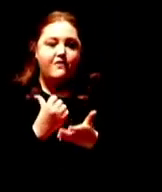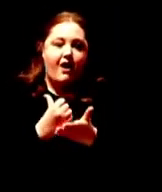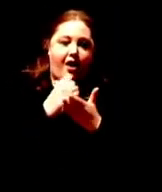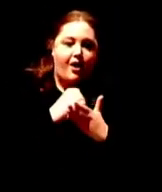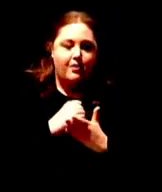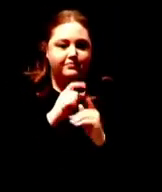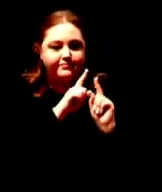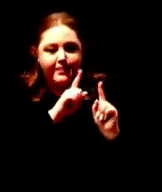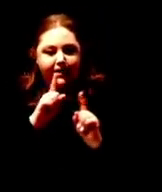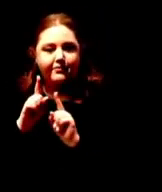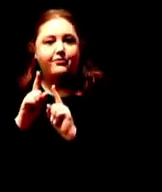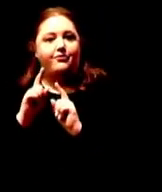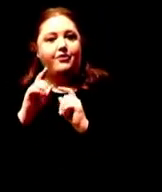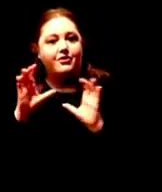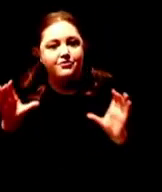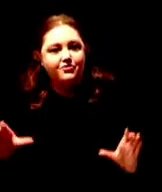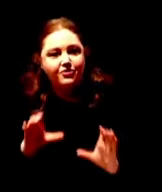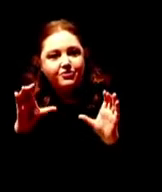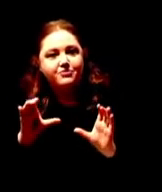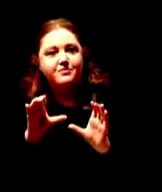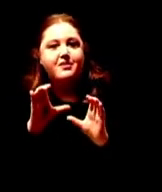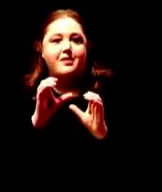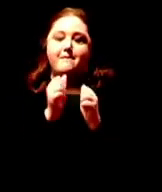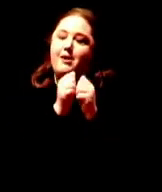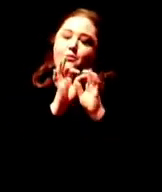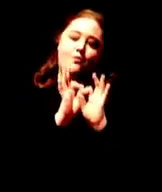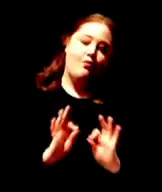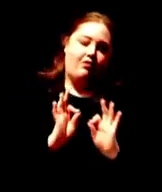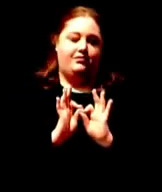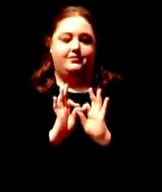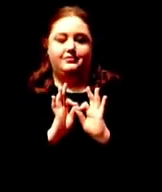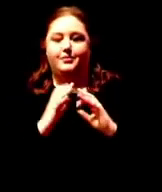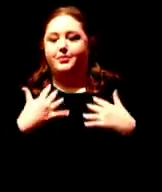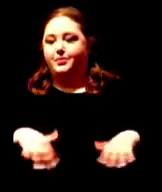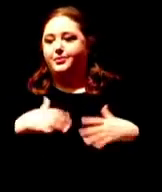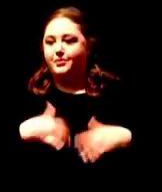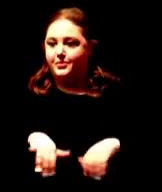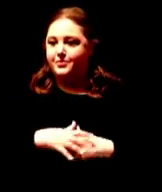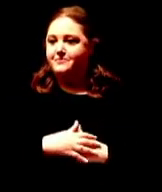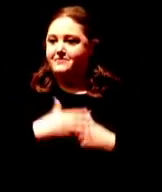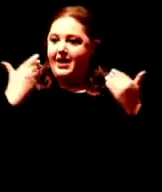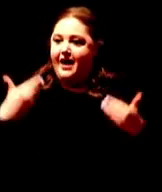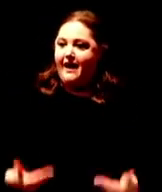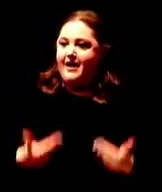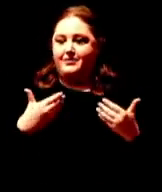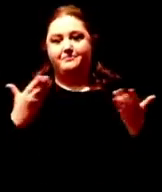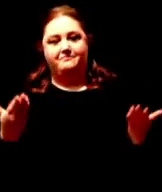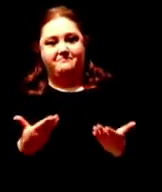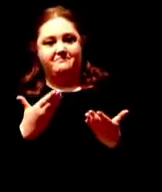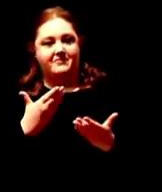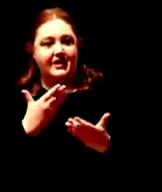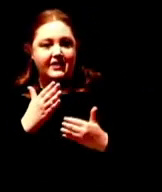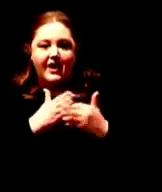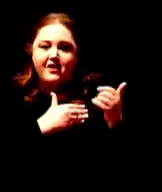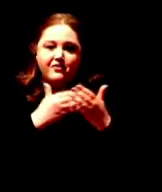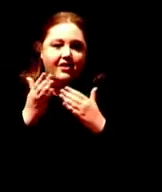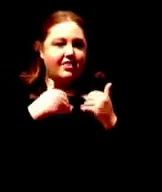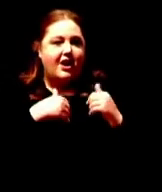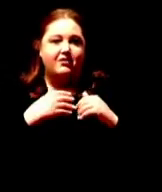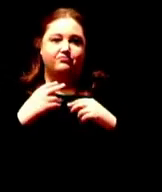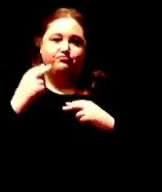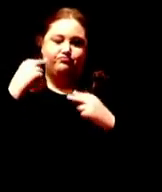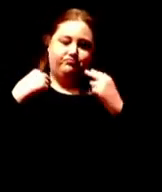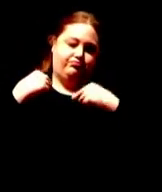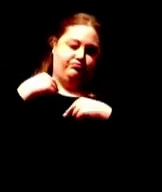and encouraged me made it 100% worth it in the end. I am a testimony that even when everything is placed against